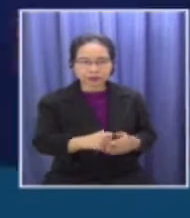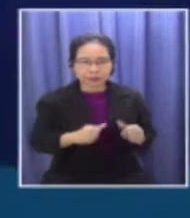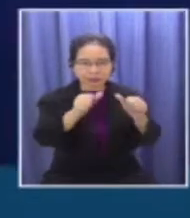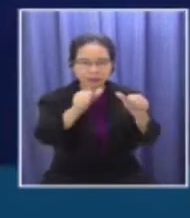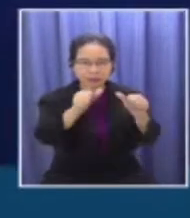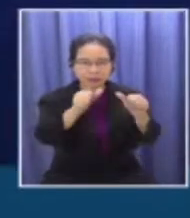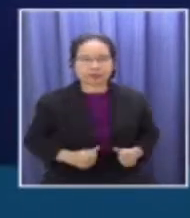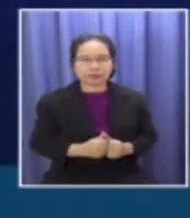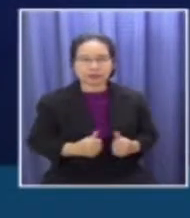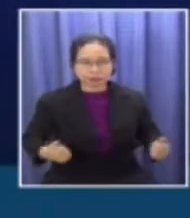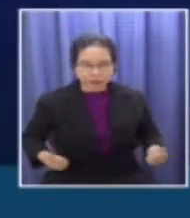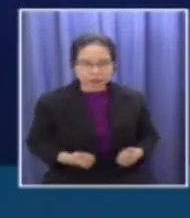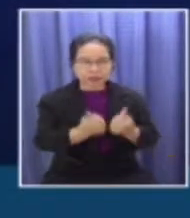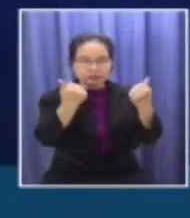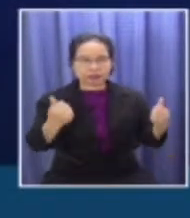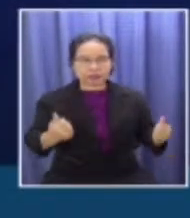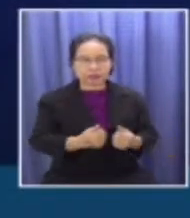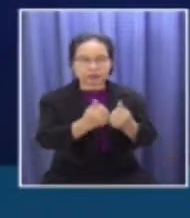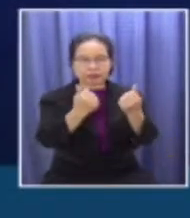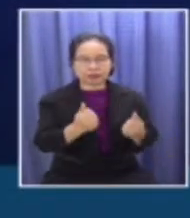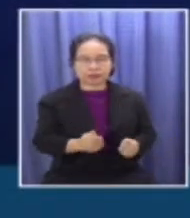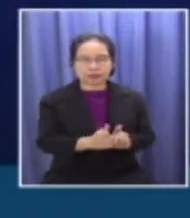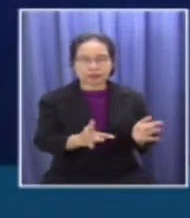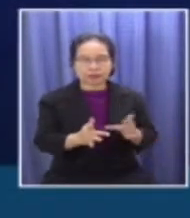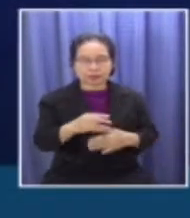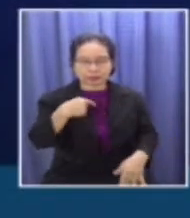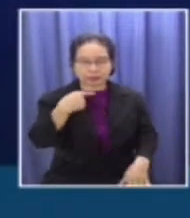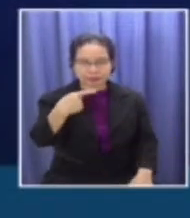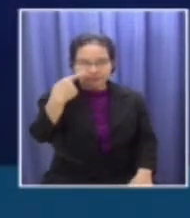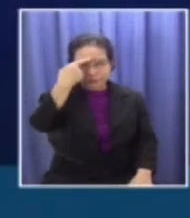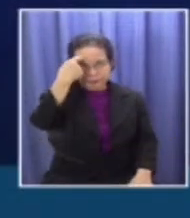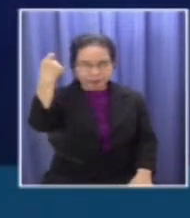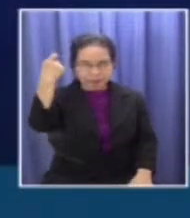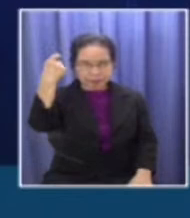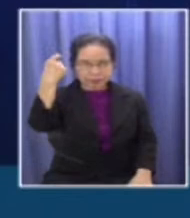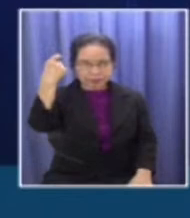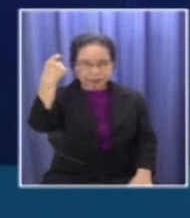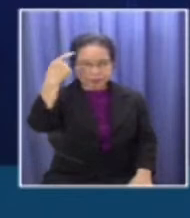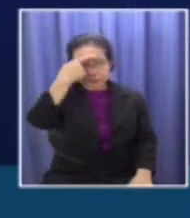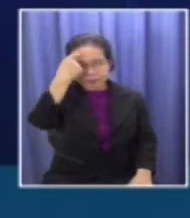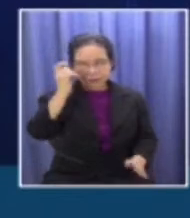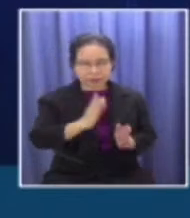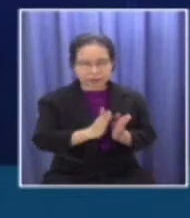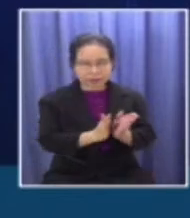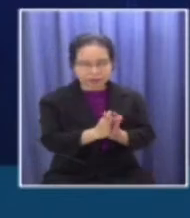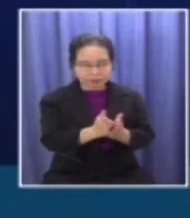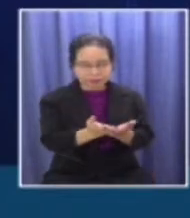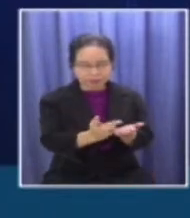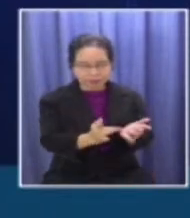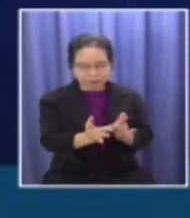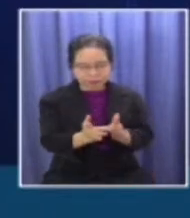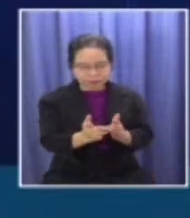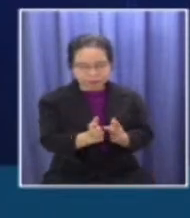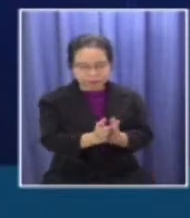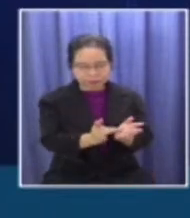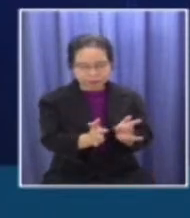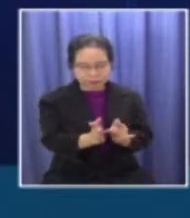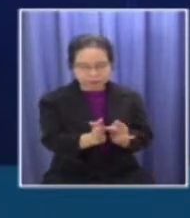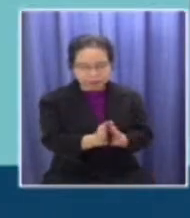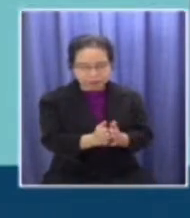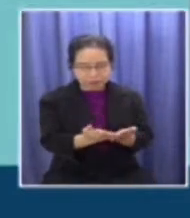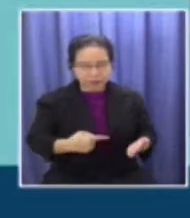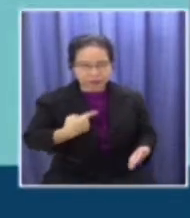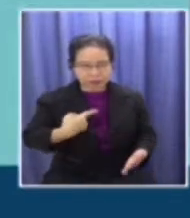it somewhat poses a challenge to what the Bible is telling us. Twerɛ Kronkron no reka. Twerɛ Kronkron